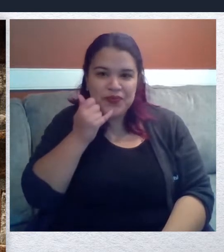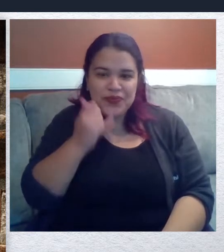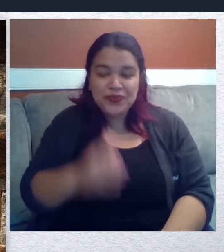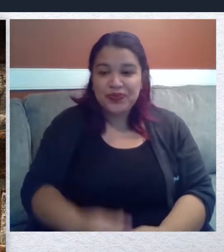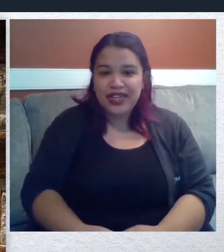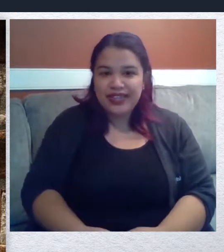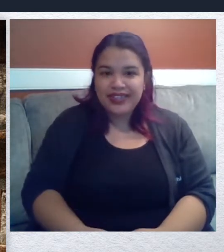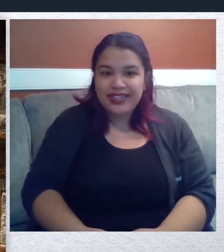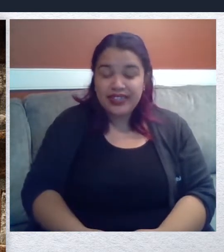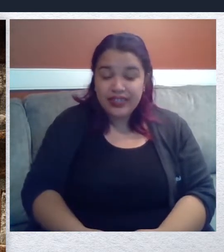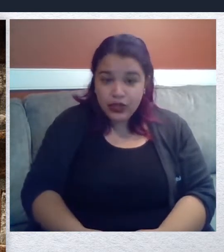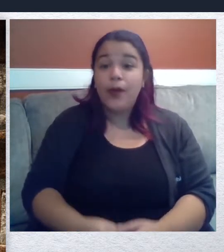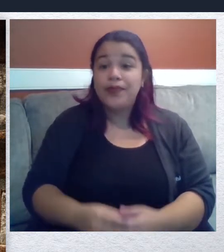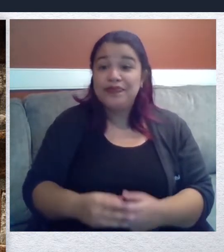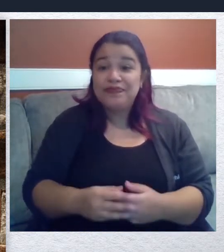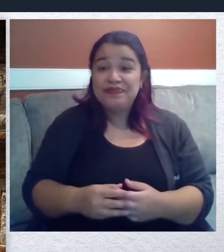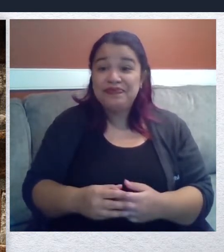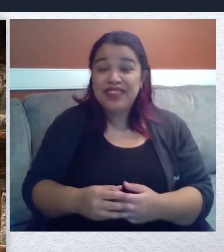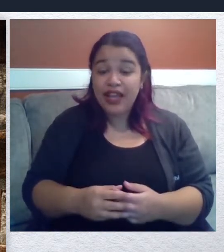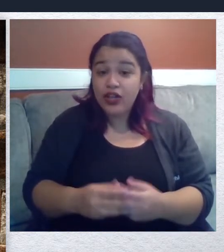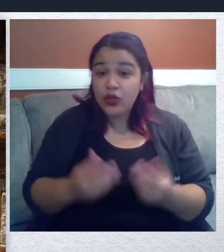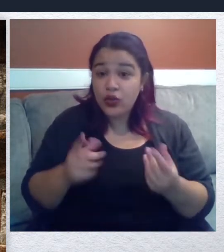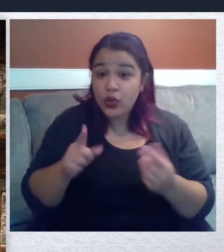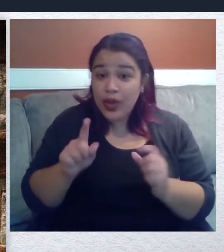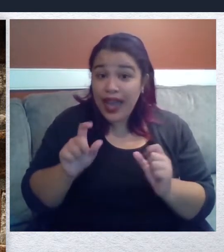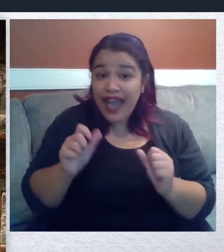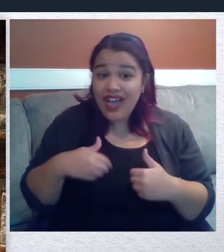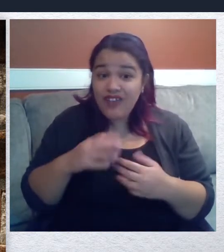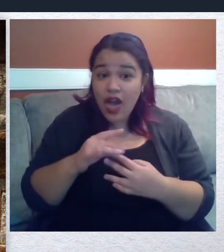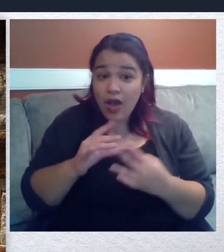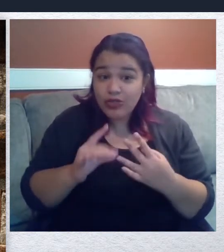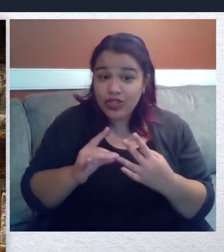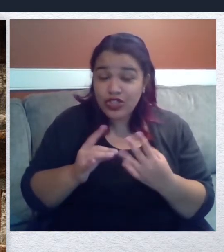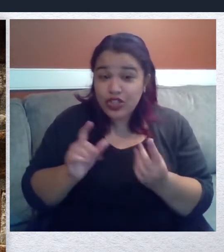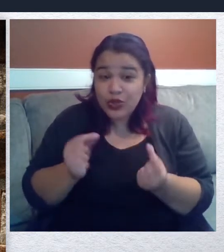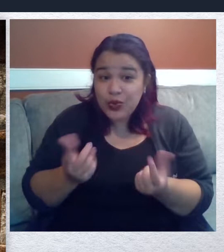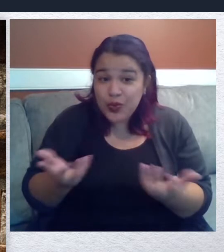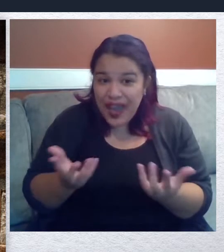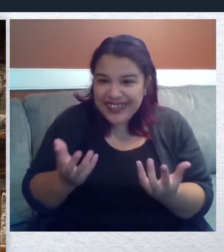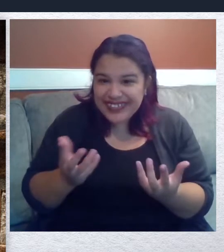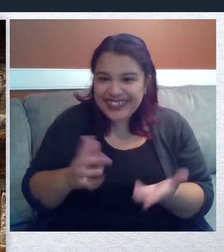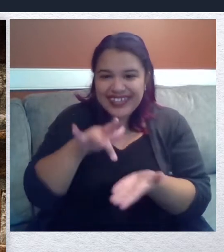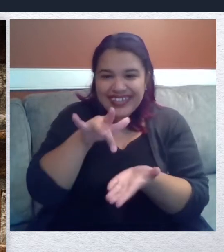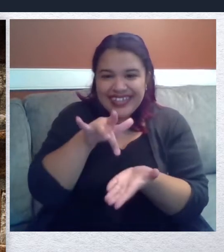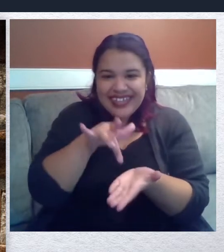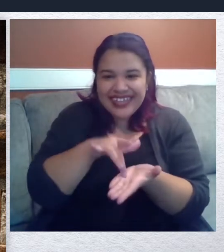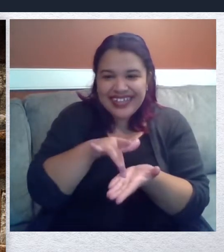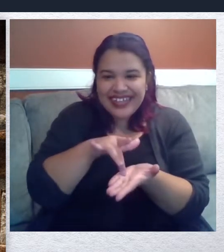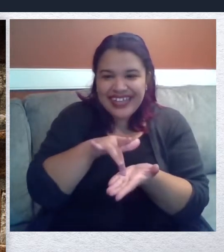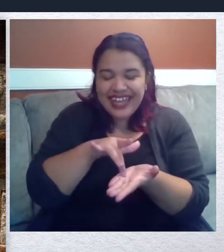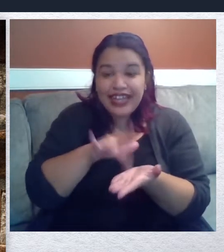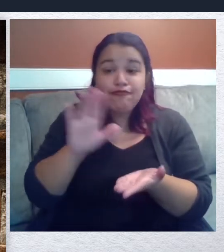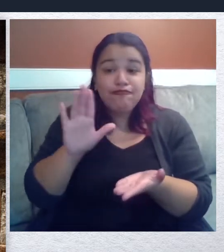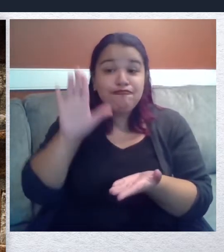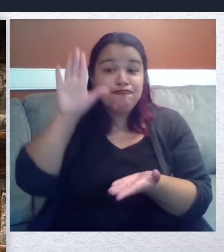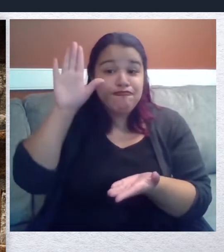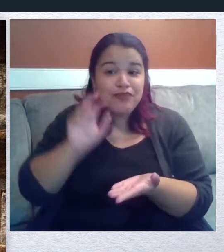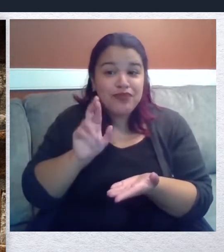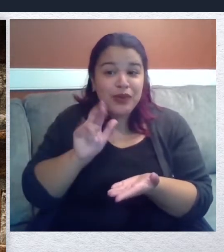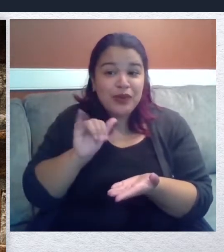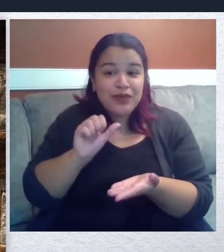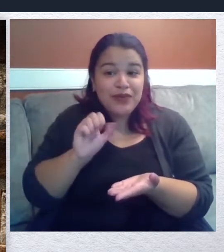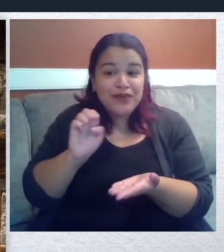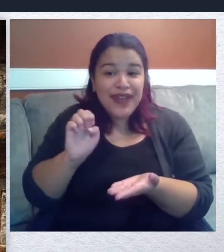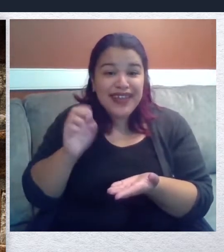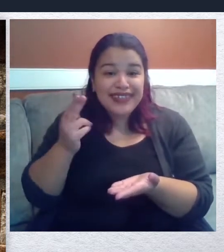Raise your hand to get the attention of the presenter. Pin the speaker and other users to your screen so they are visible to